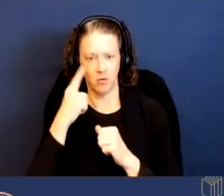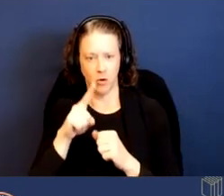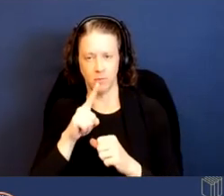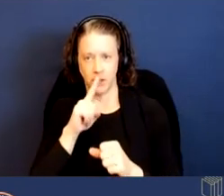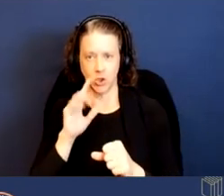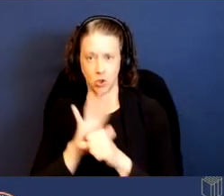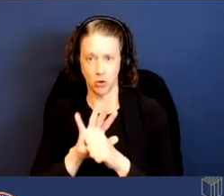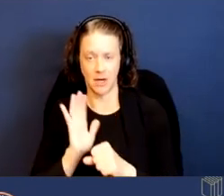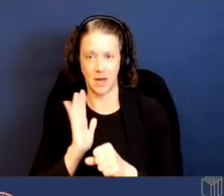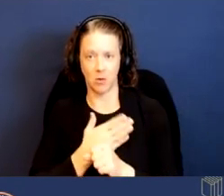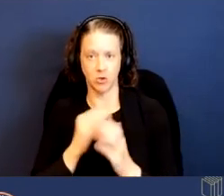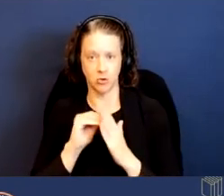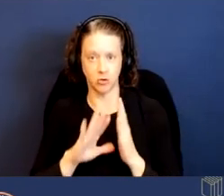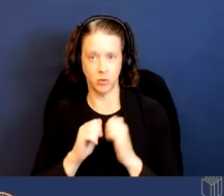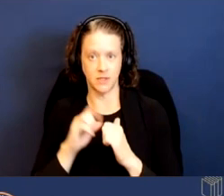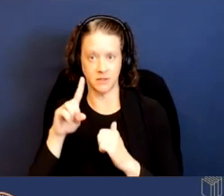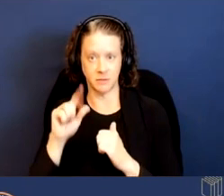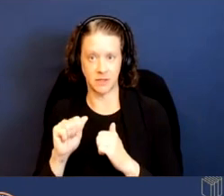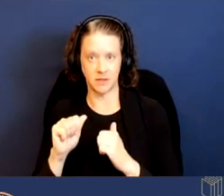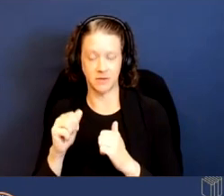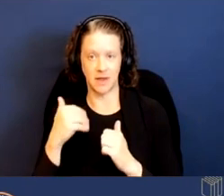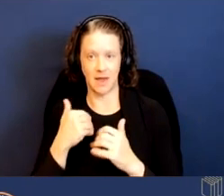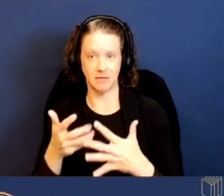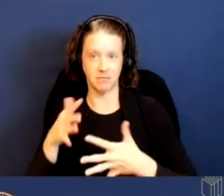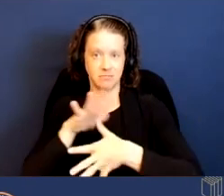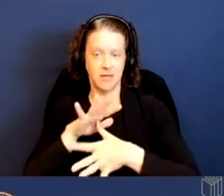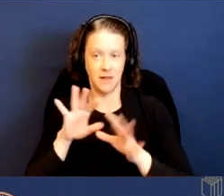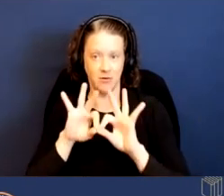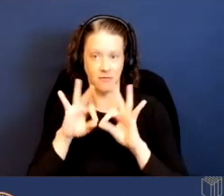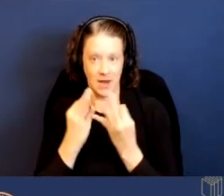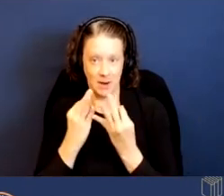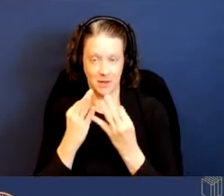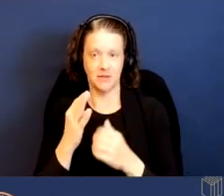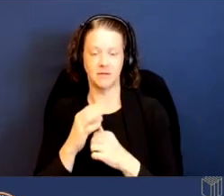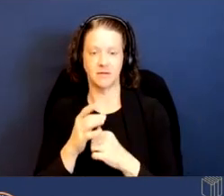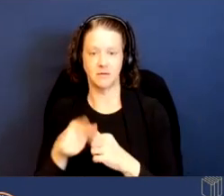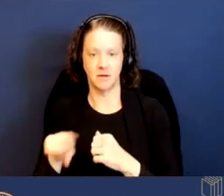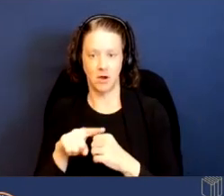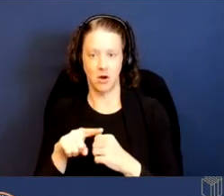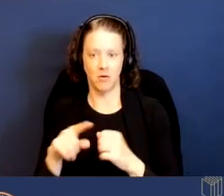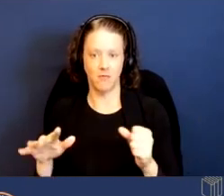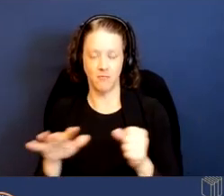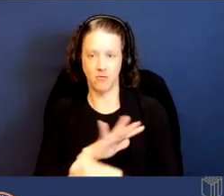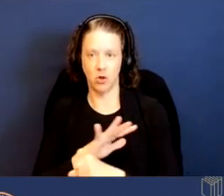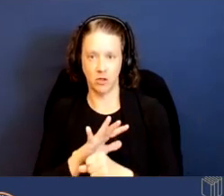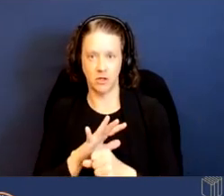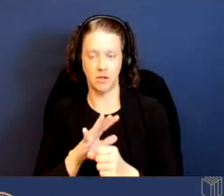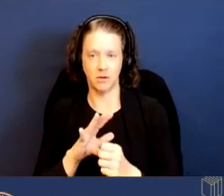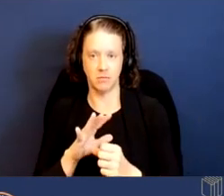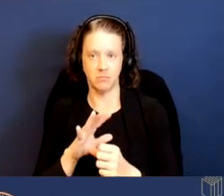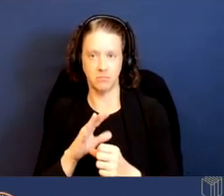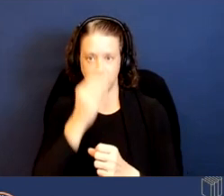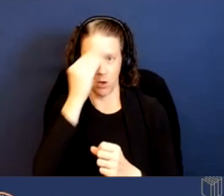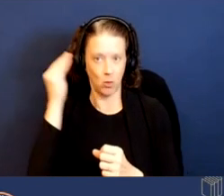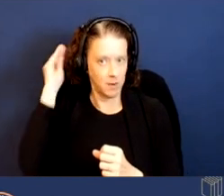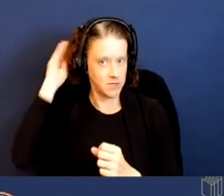with disabilities have, number one, and their families, number one, are fully equipped and informed to